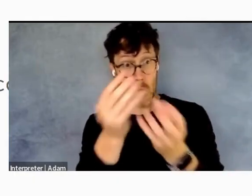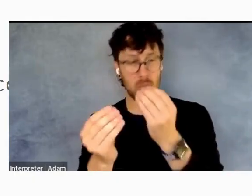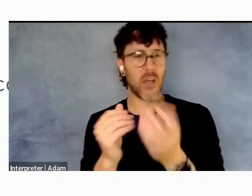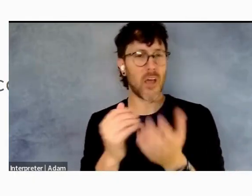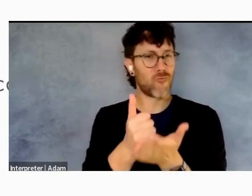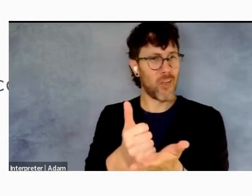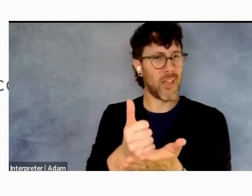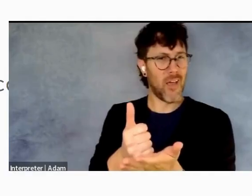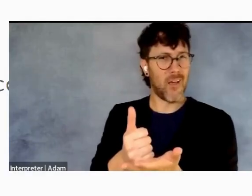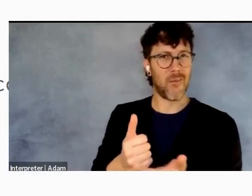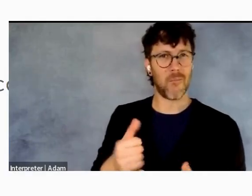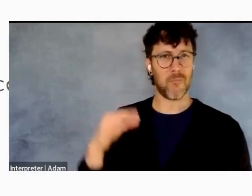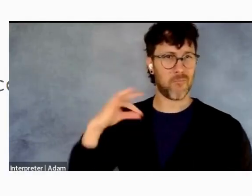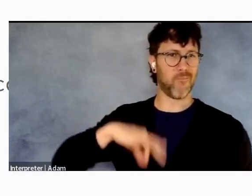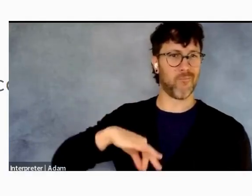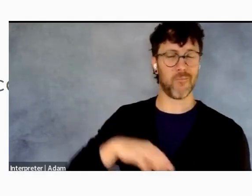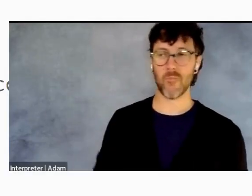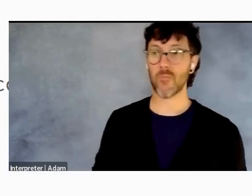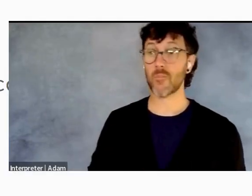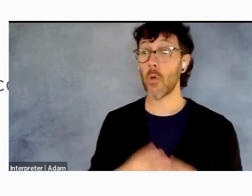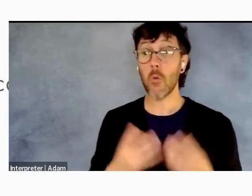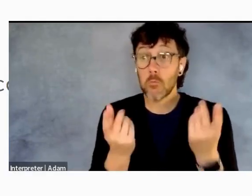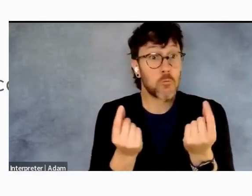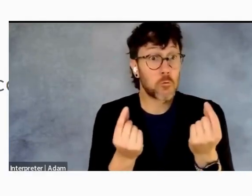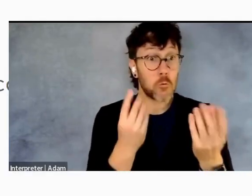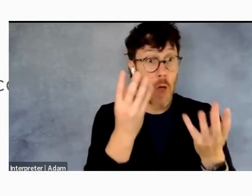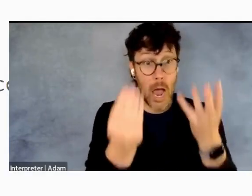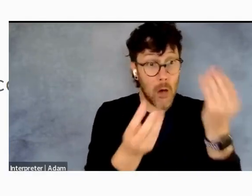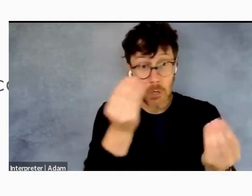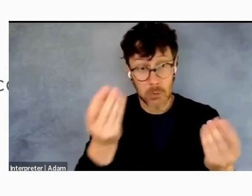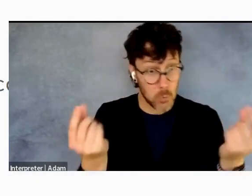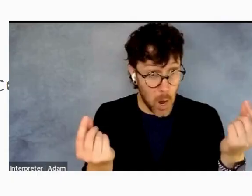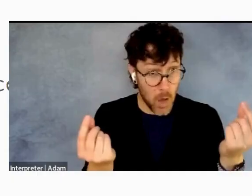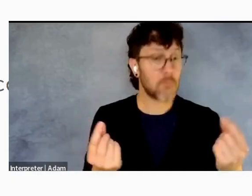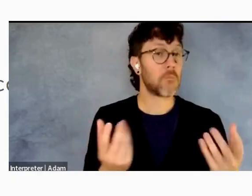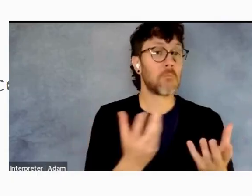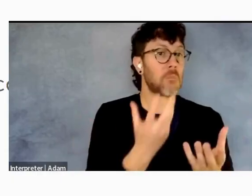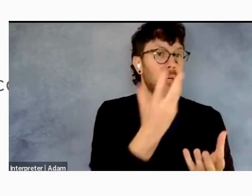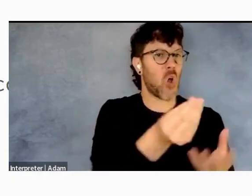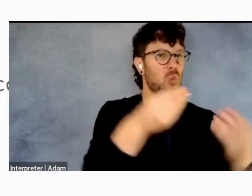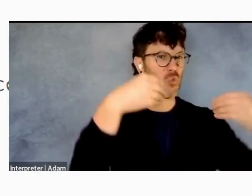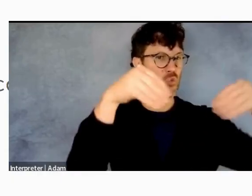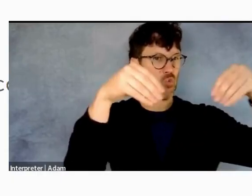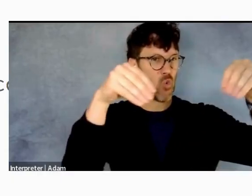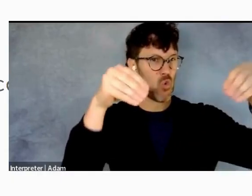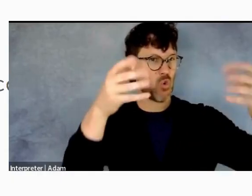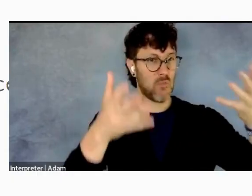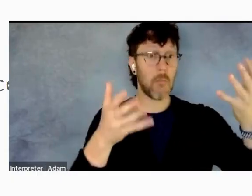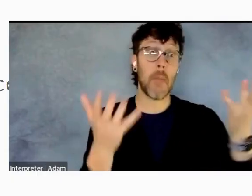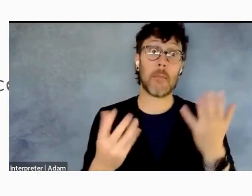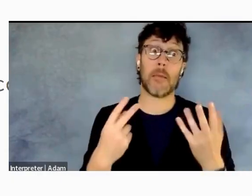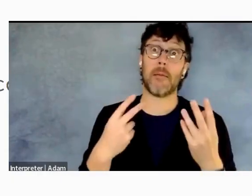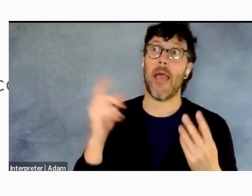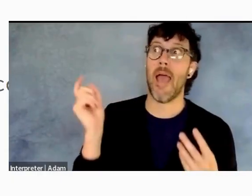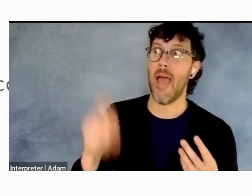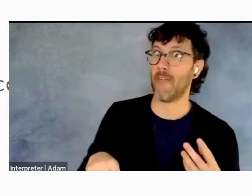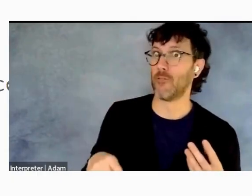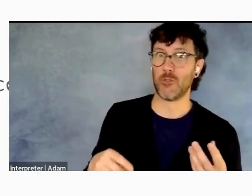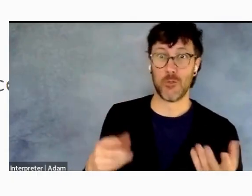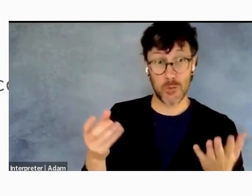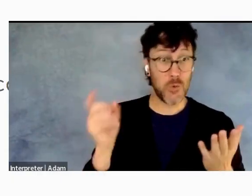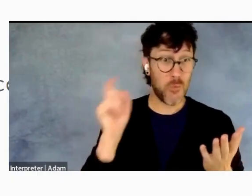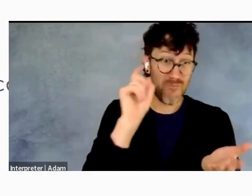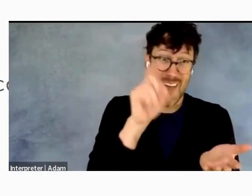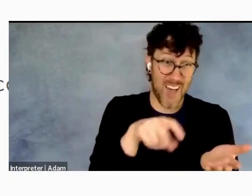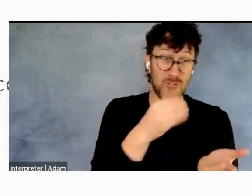some different places that you might go for your community outings could be stores. Again, this might be something you have to do, right? You have to go grocery shopping.